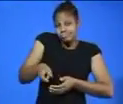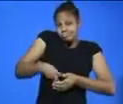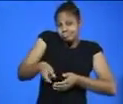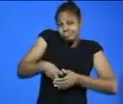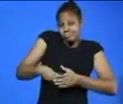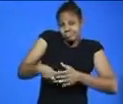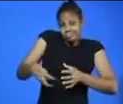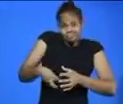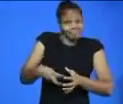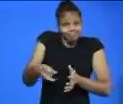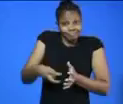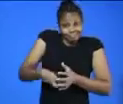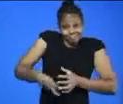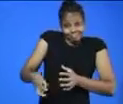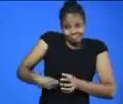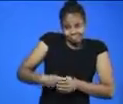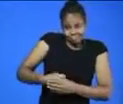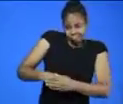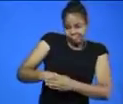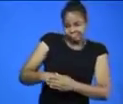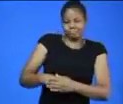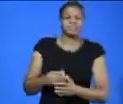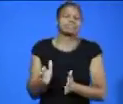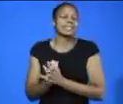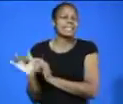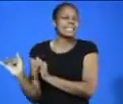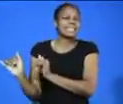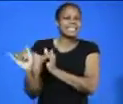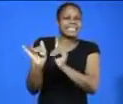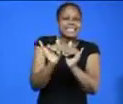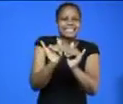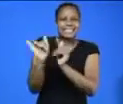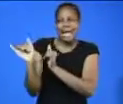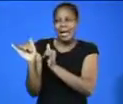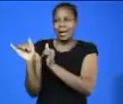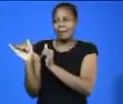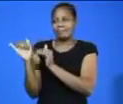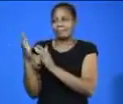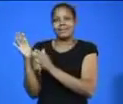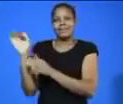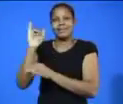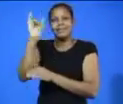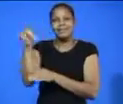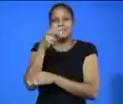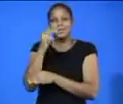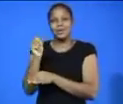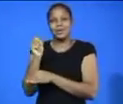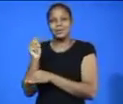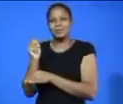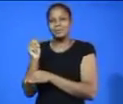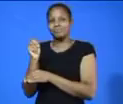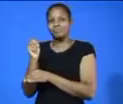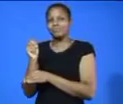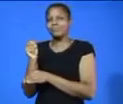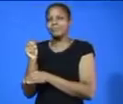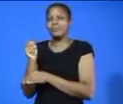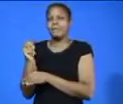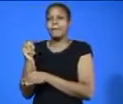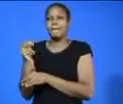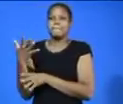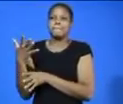Mary and Elizabeth came together. The same John who baptized Jesus. The same John